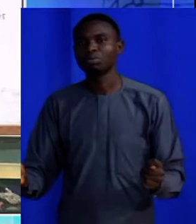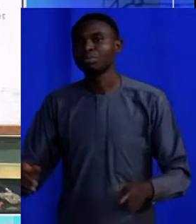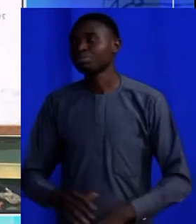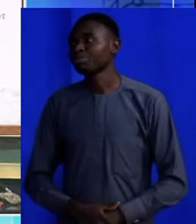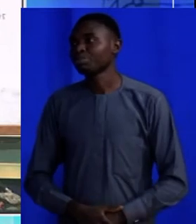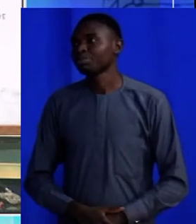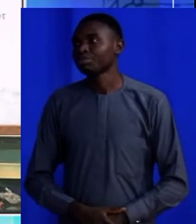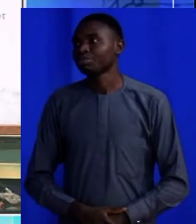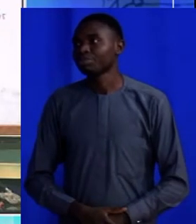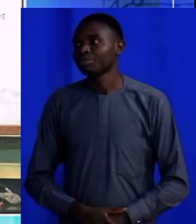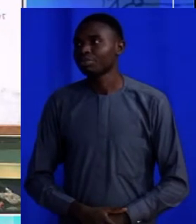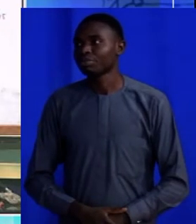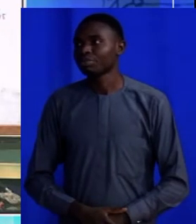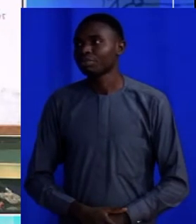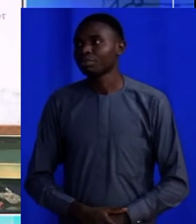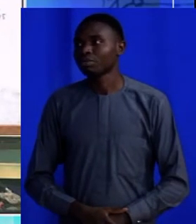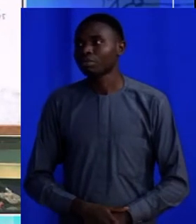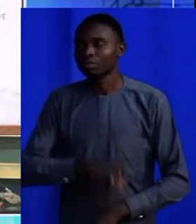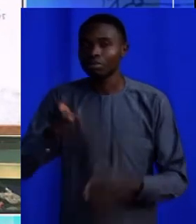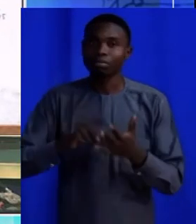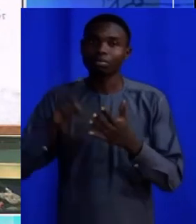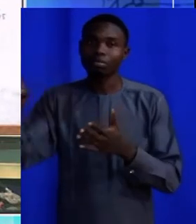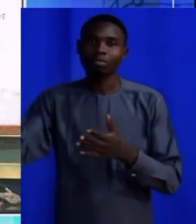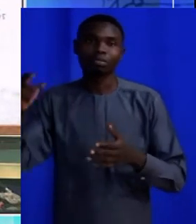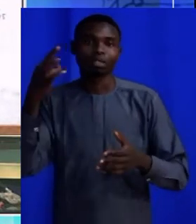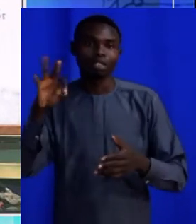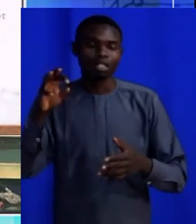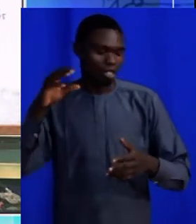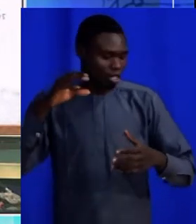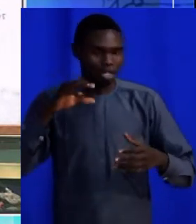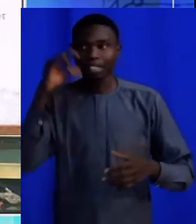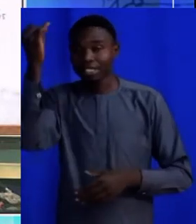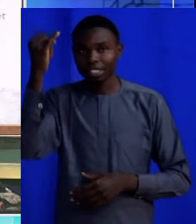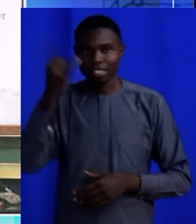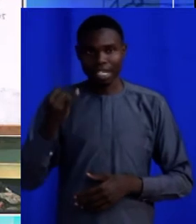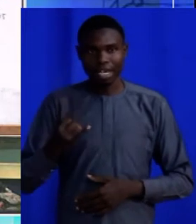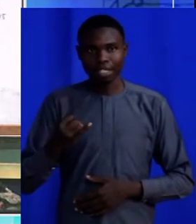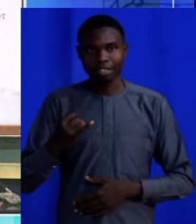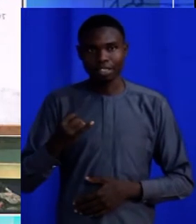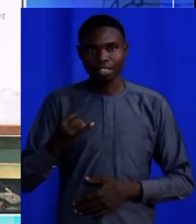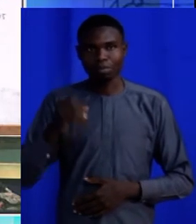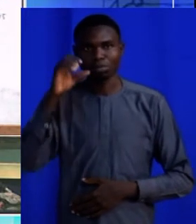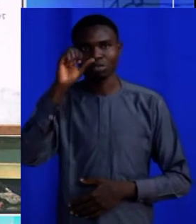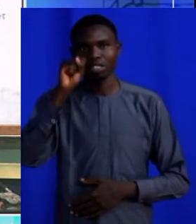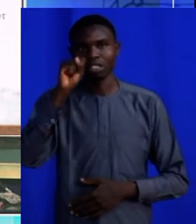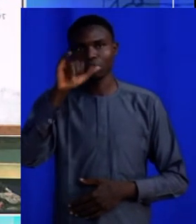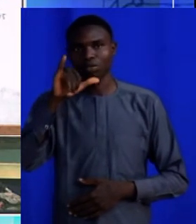for industries, or making shoes, skin,